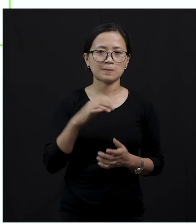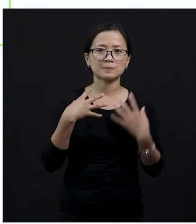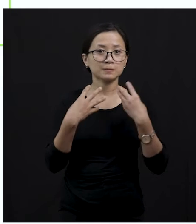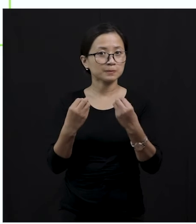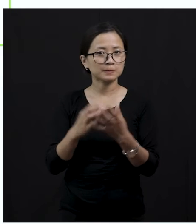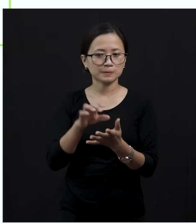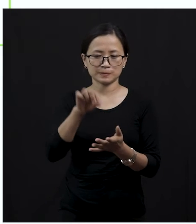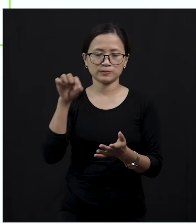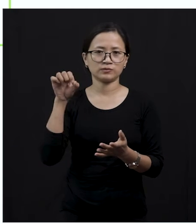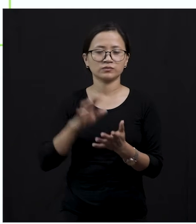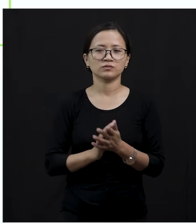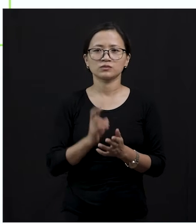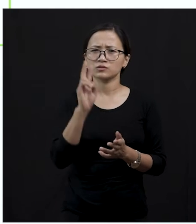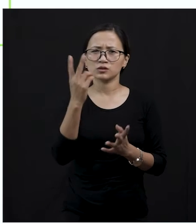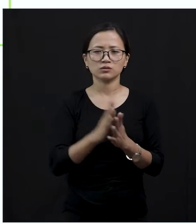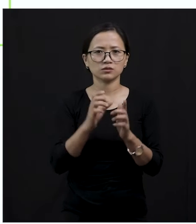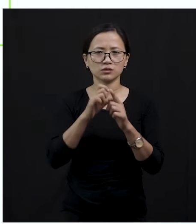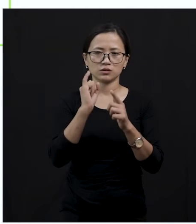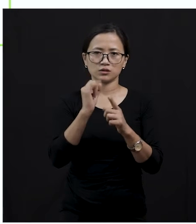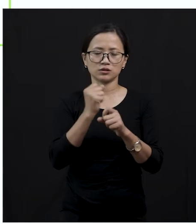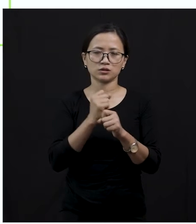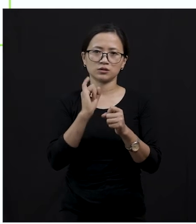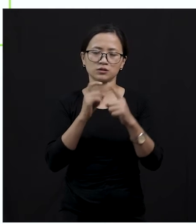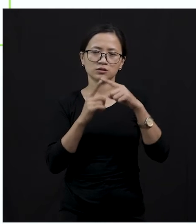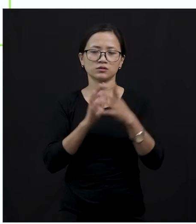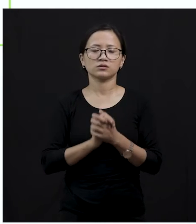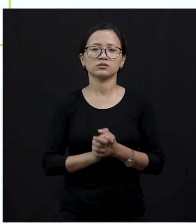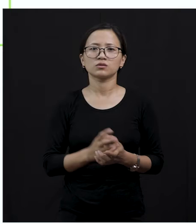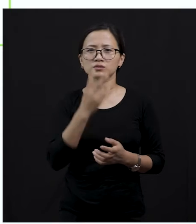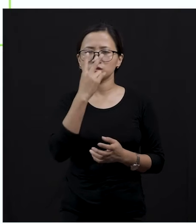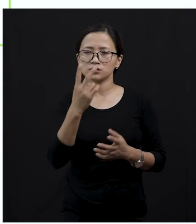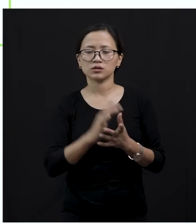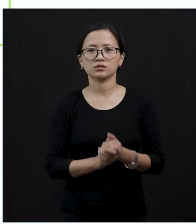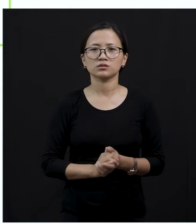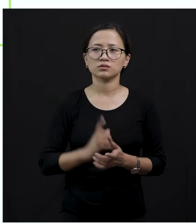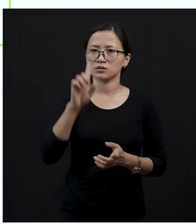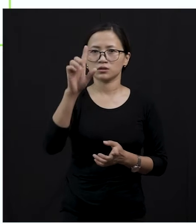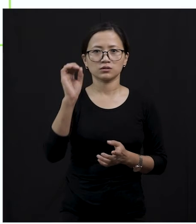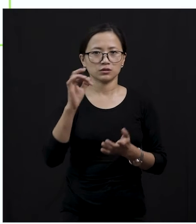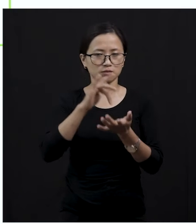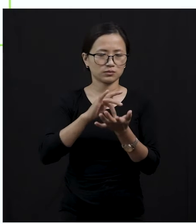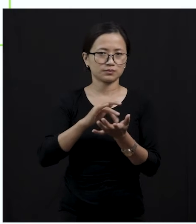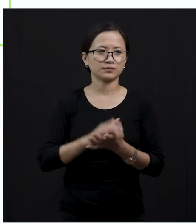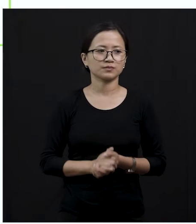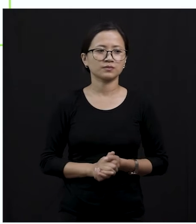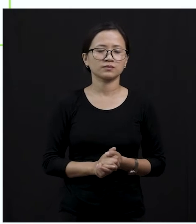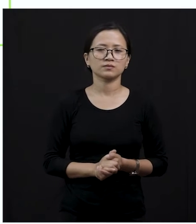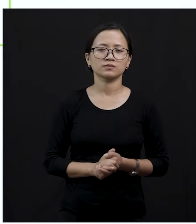bigger number for two-digit numbers, always check the tens place. Always check the tens place.